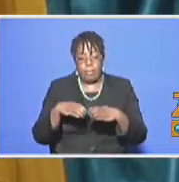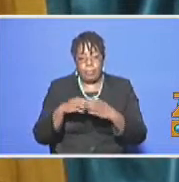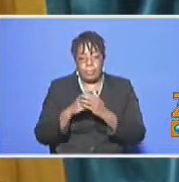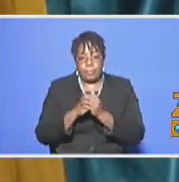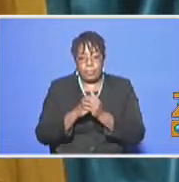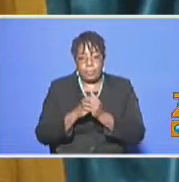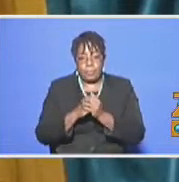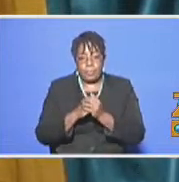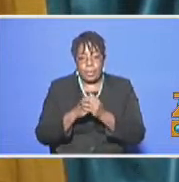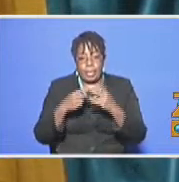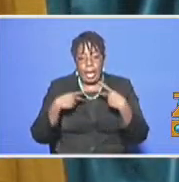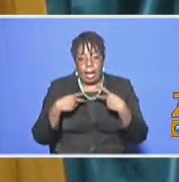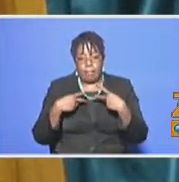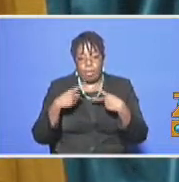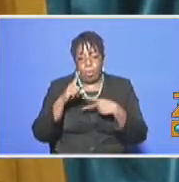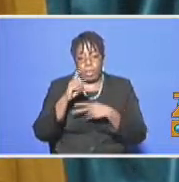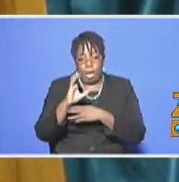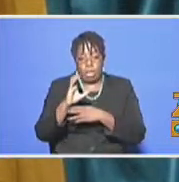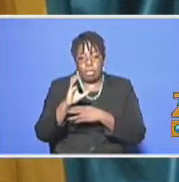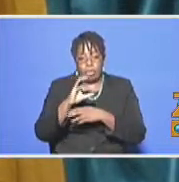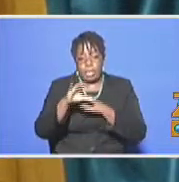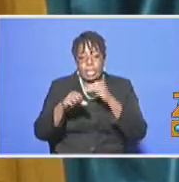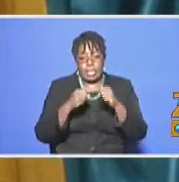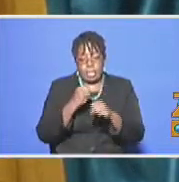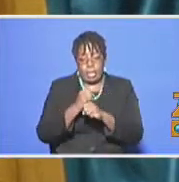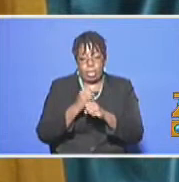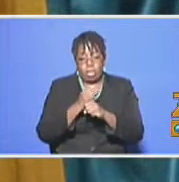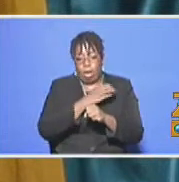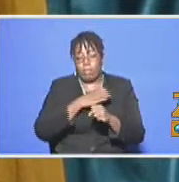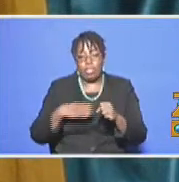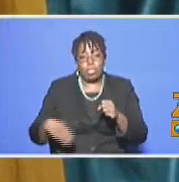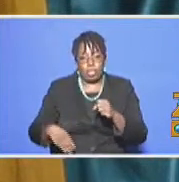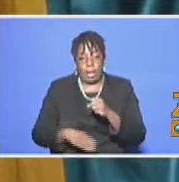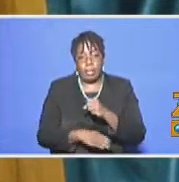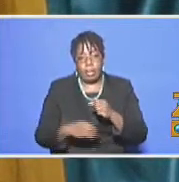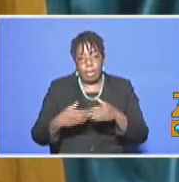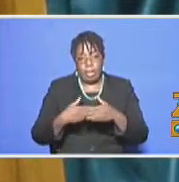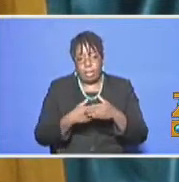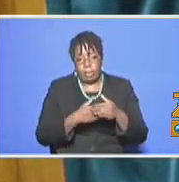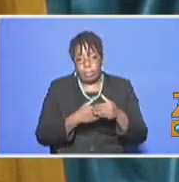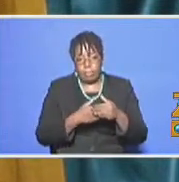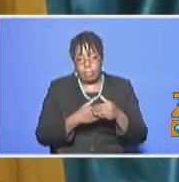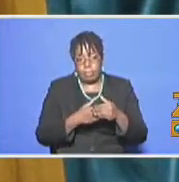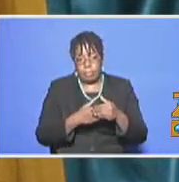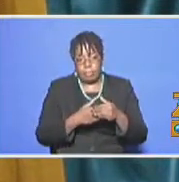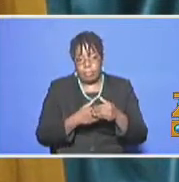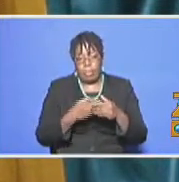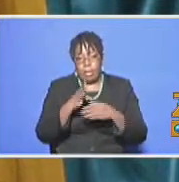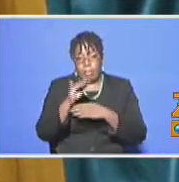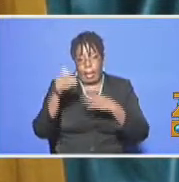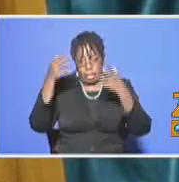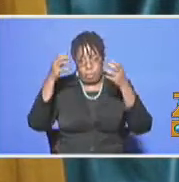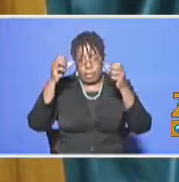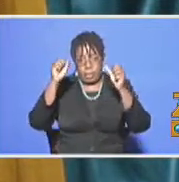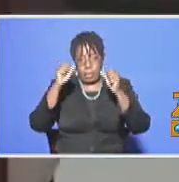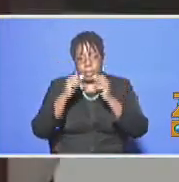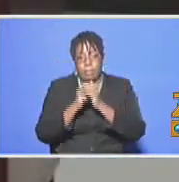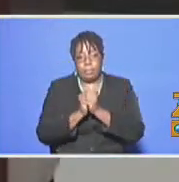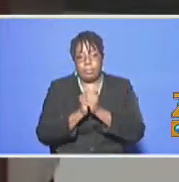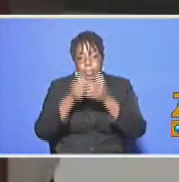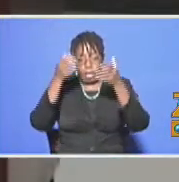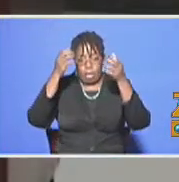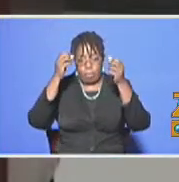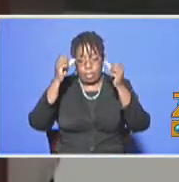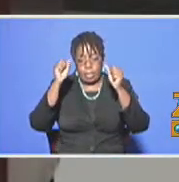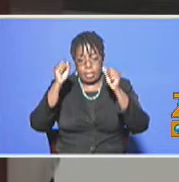highlighted 100 years of the Communist Party of China, currently headed by its president. Even President